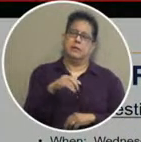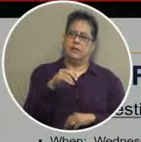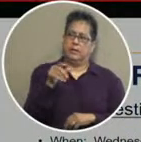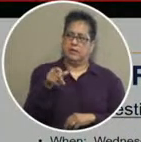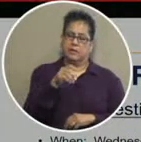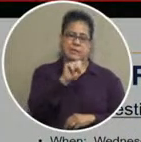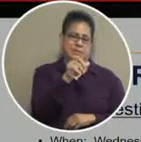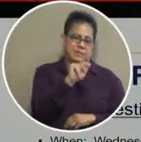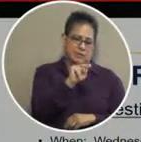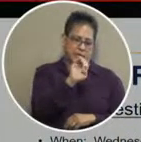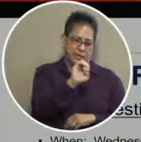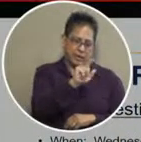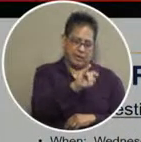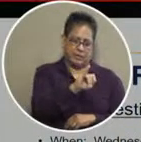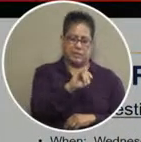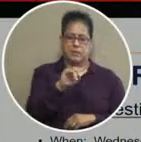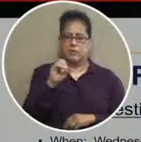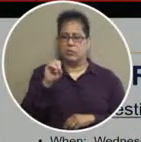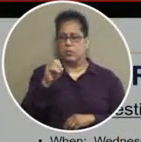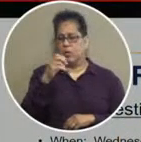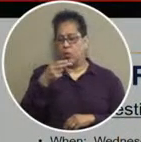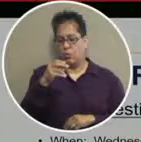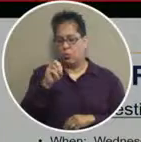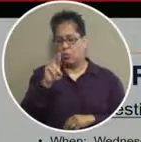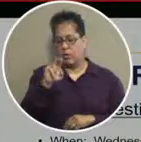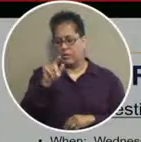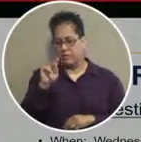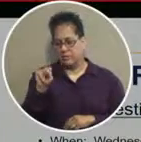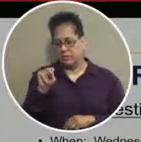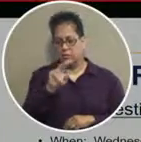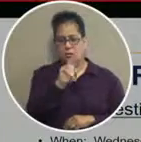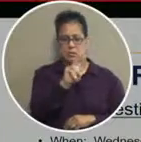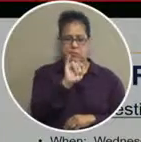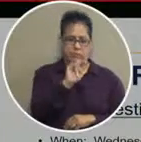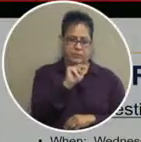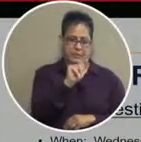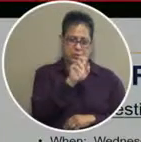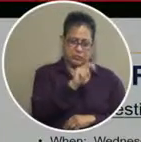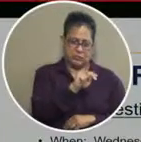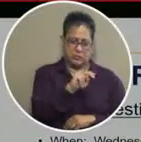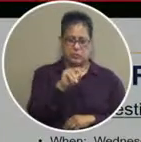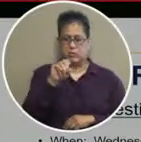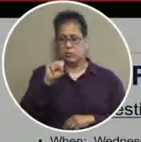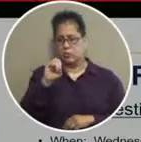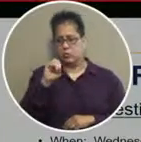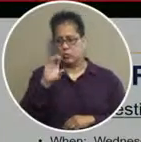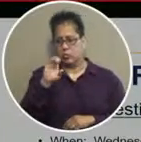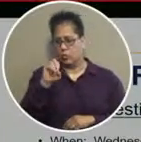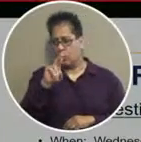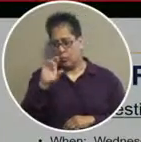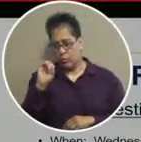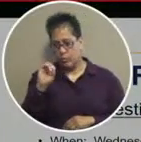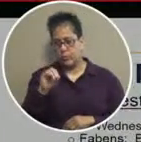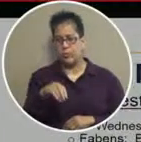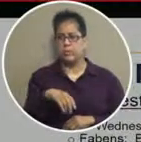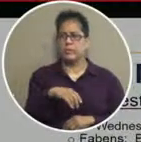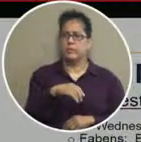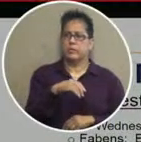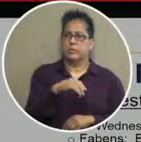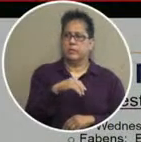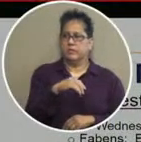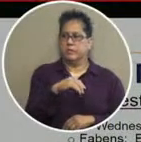San Elizario, Horizon, Venton, again, Socorro. Next